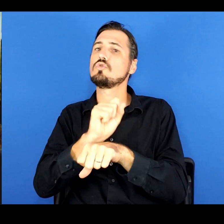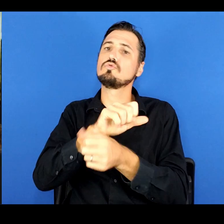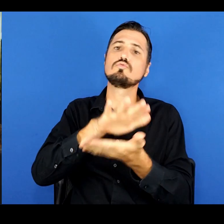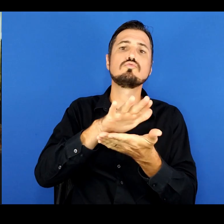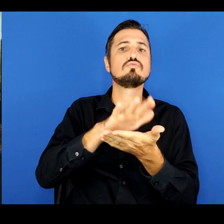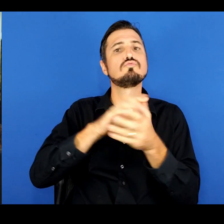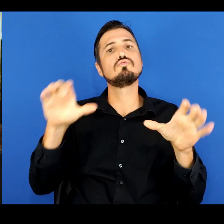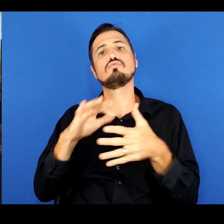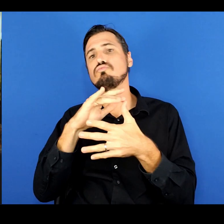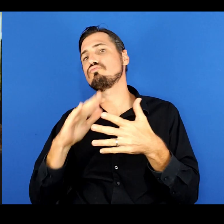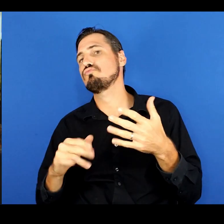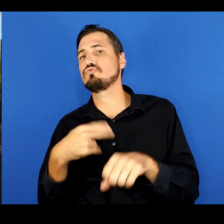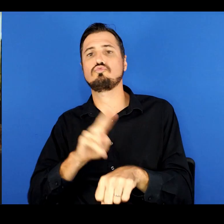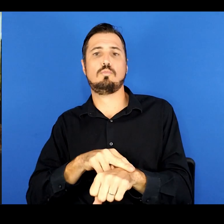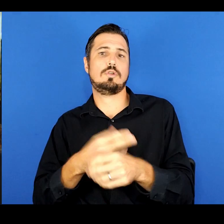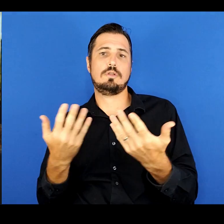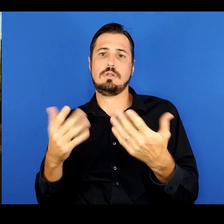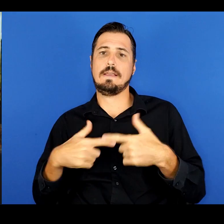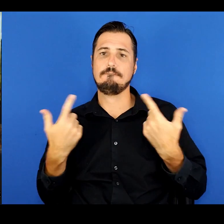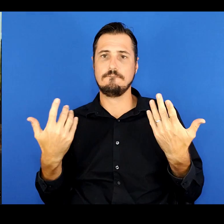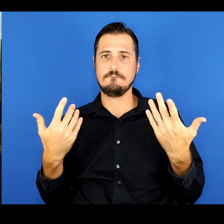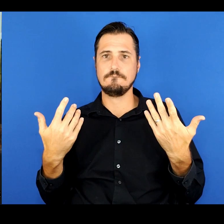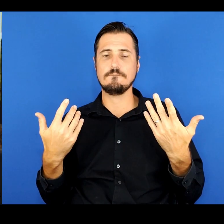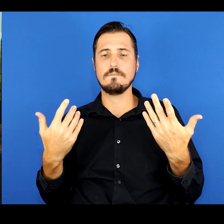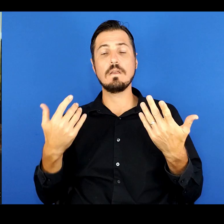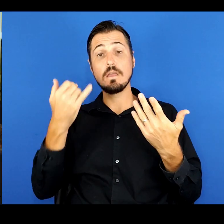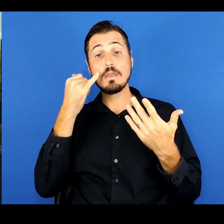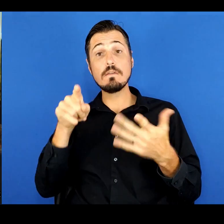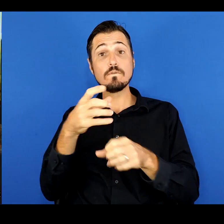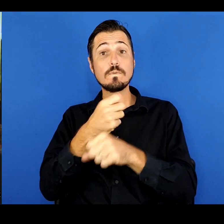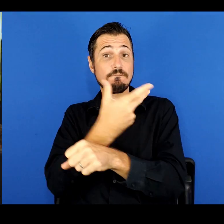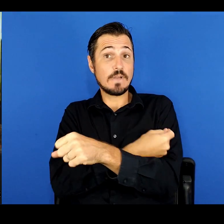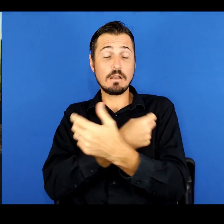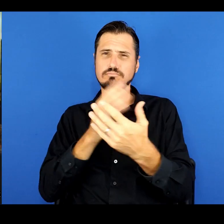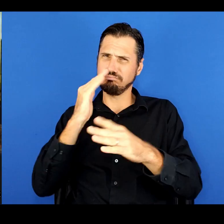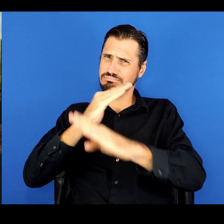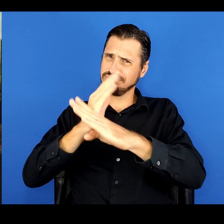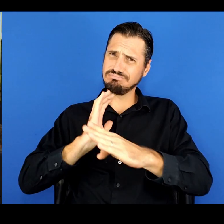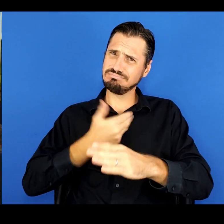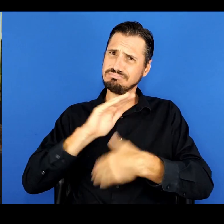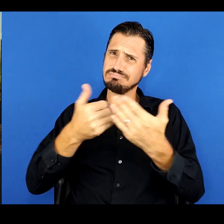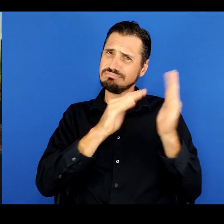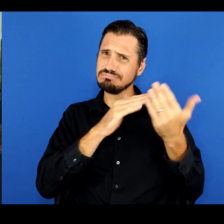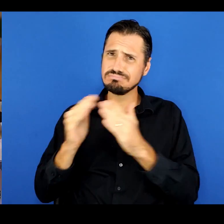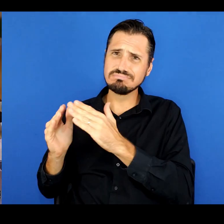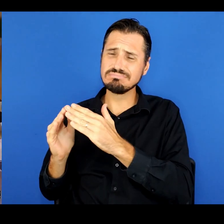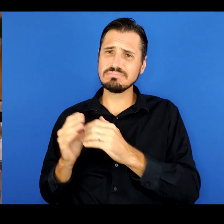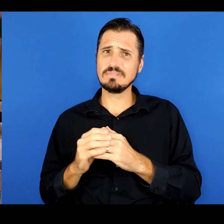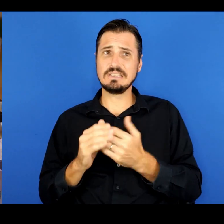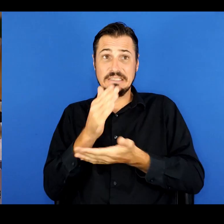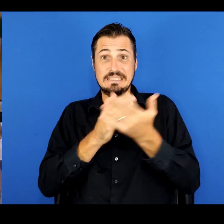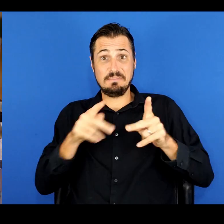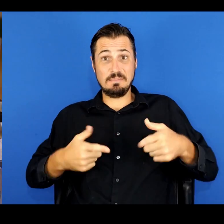work, school, and participate in your usual activities. Getting vaccinated helps to protect our whole community. Some